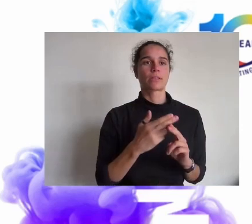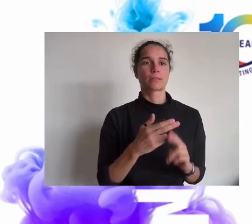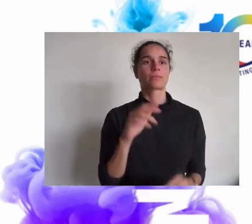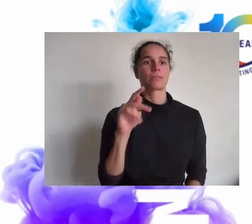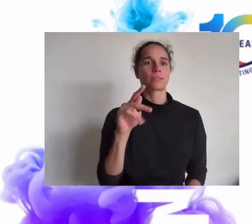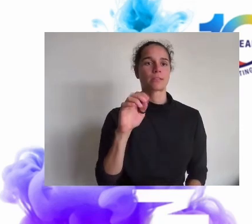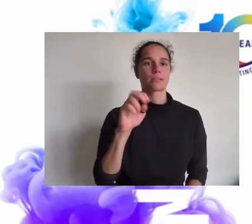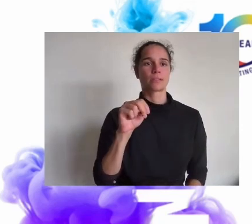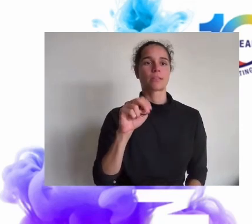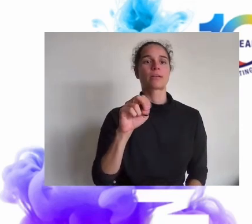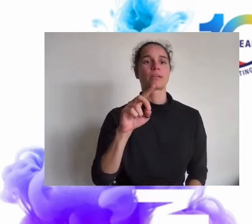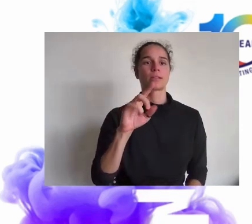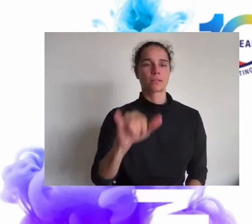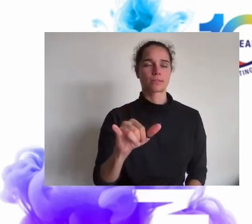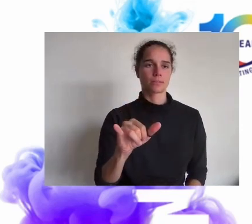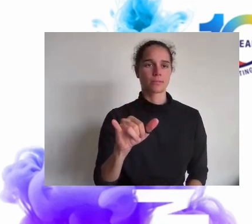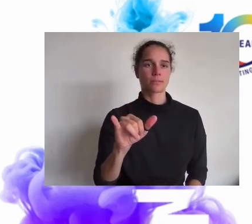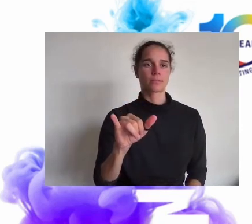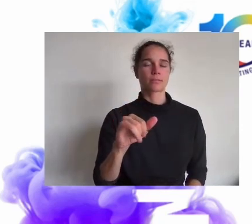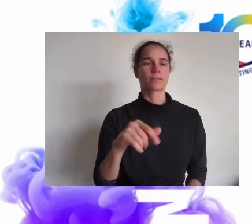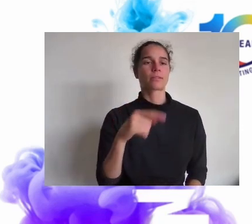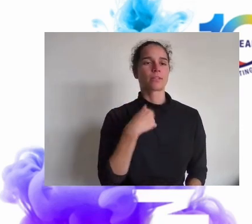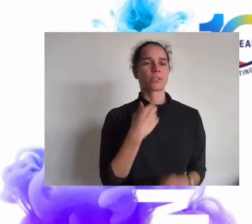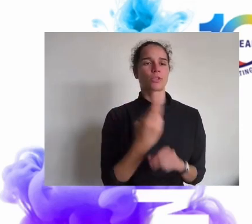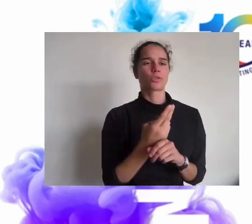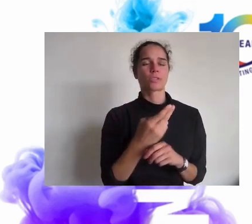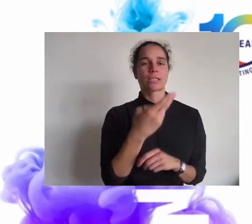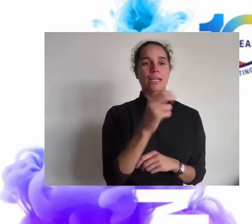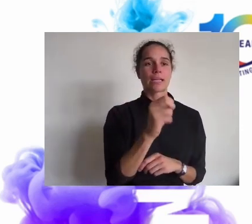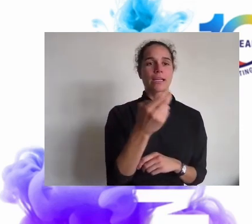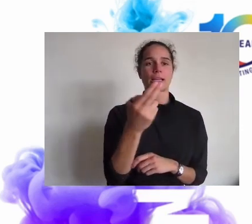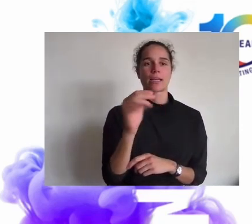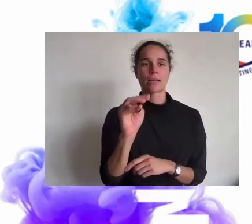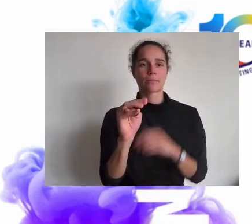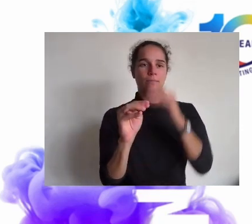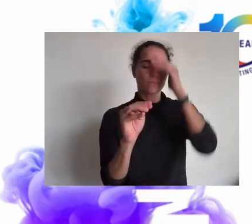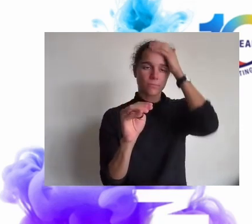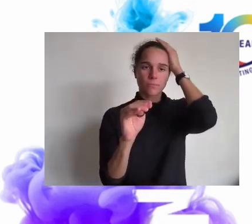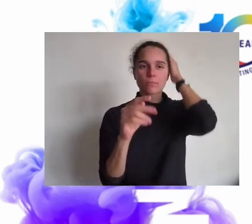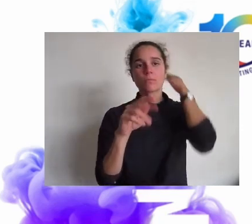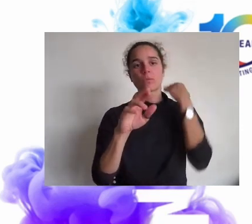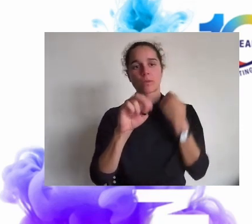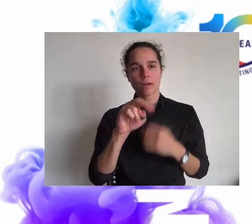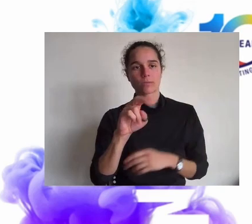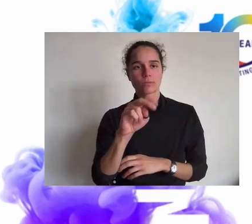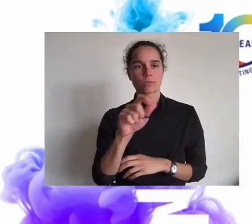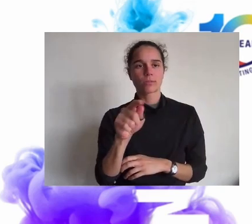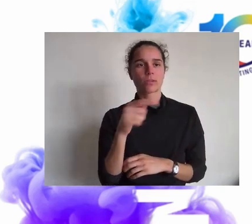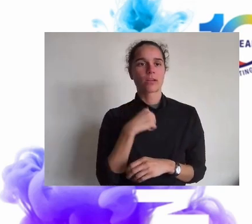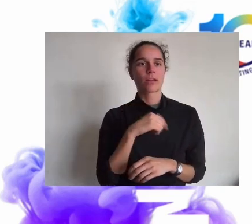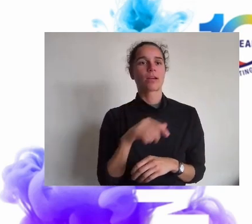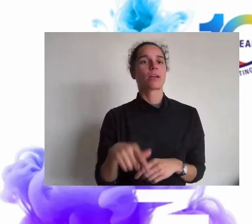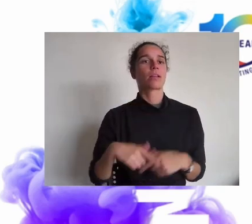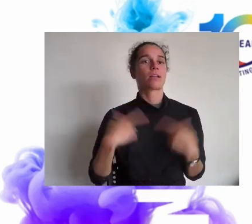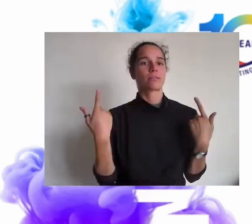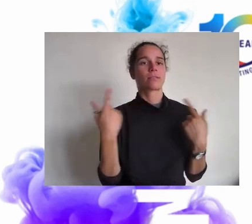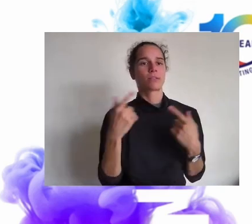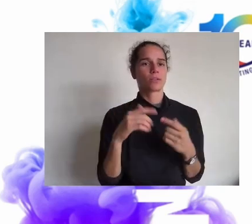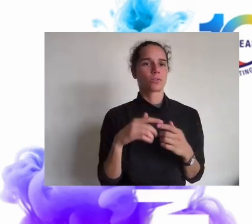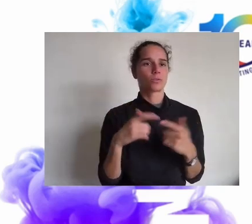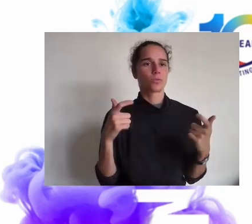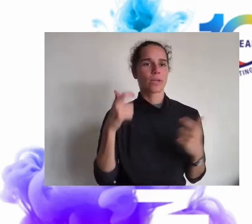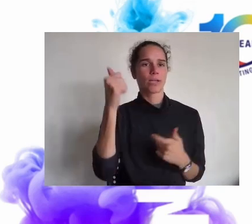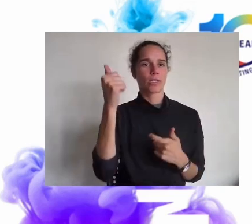pronouns. I am a commercial risk broker at Aon. I reside in the greatest city in the world. That